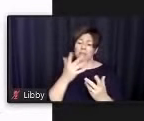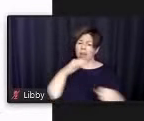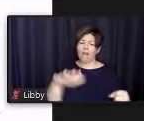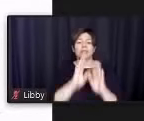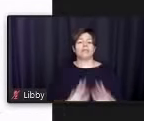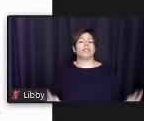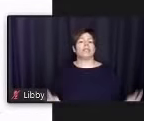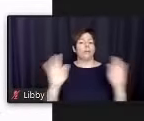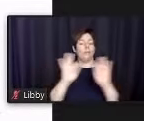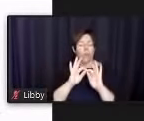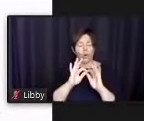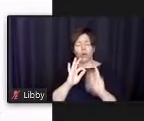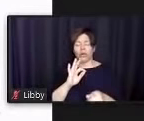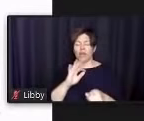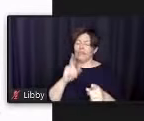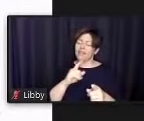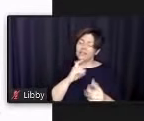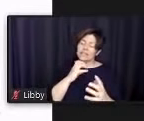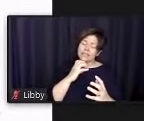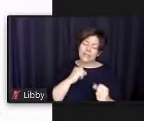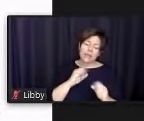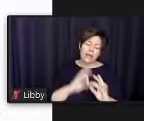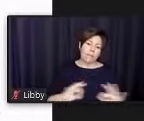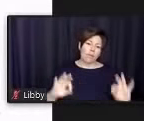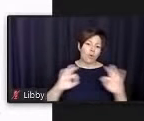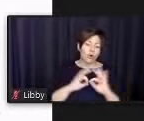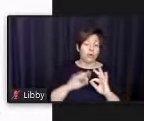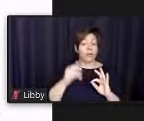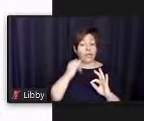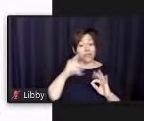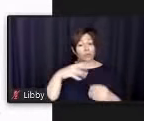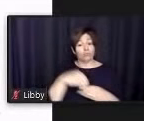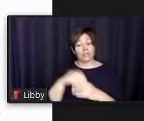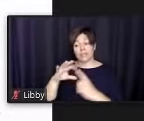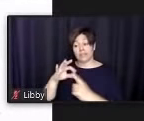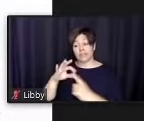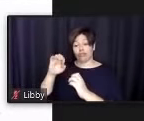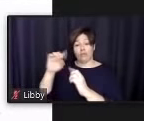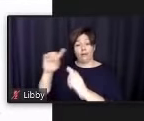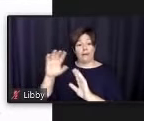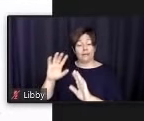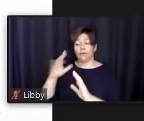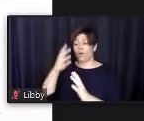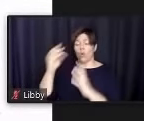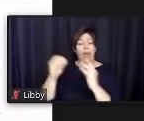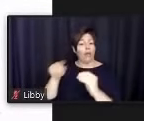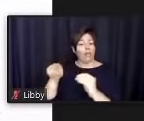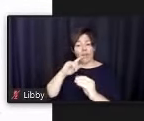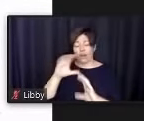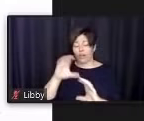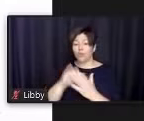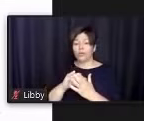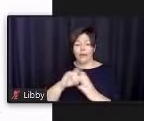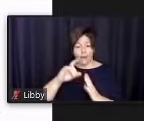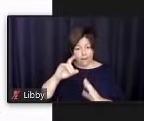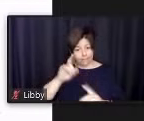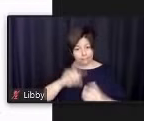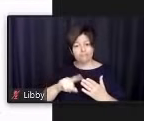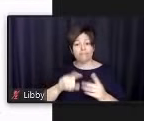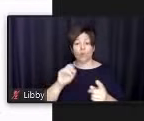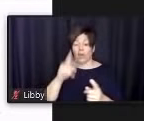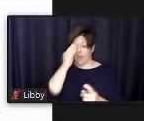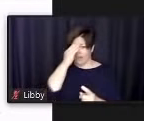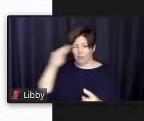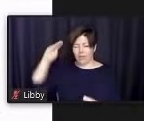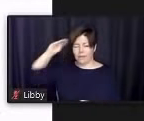on the testing. It's vital. So make sure those of you special ed, go out there and do this and keep this in mind. All right.